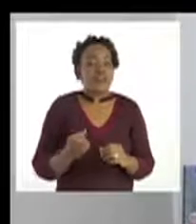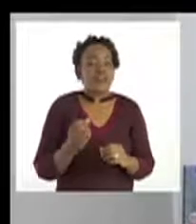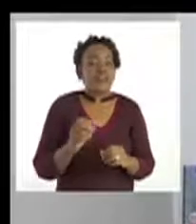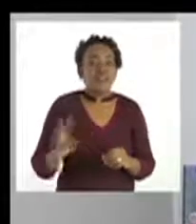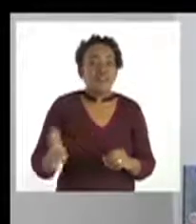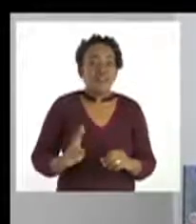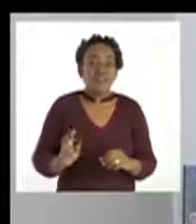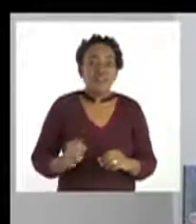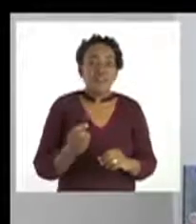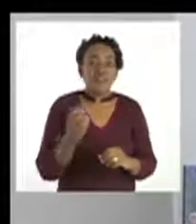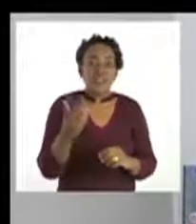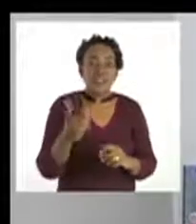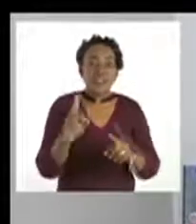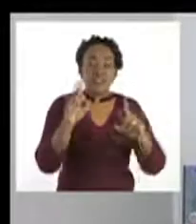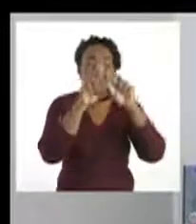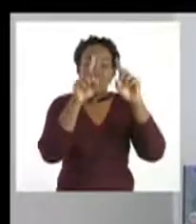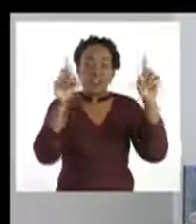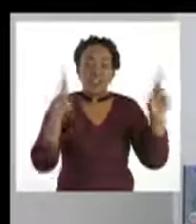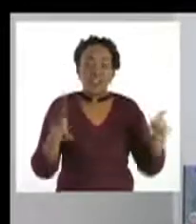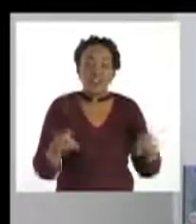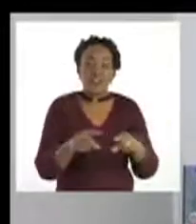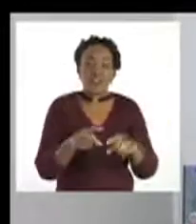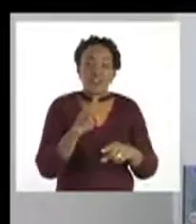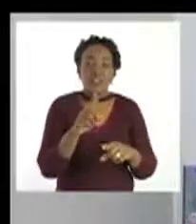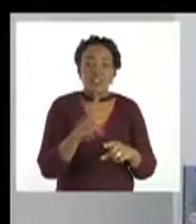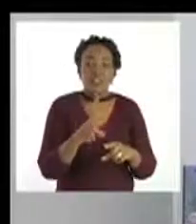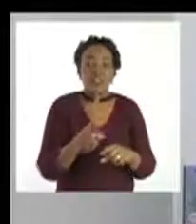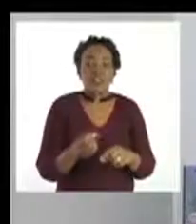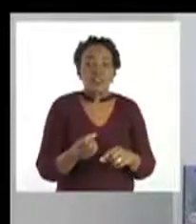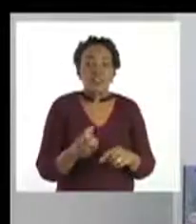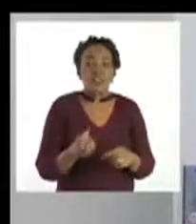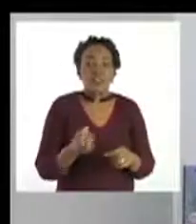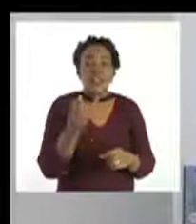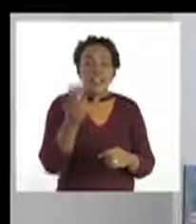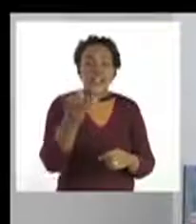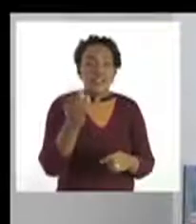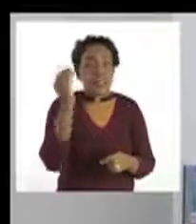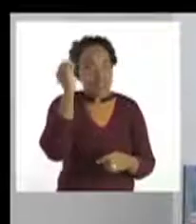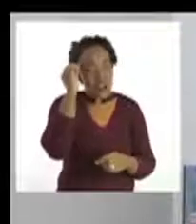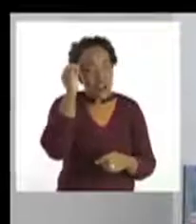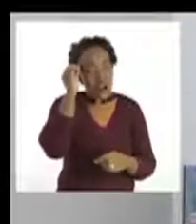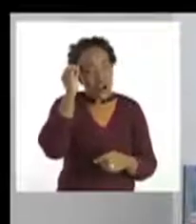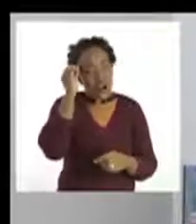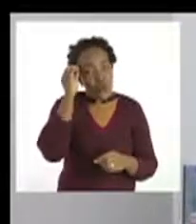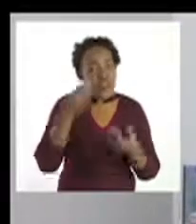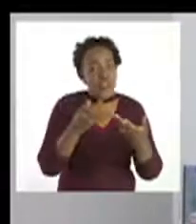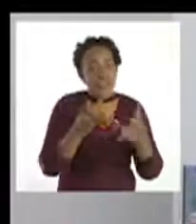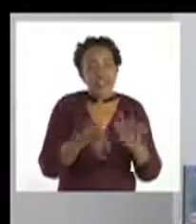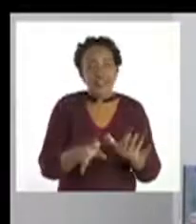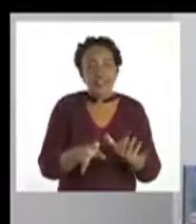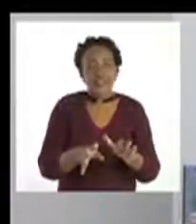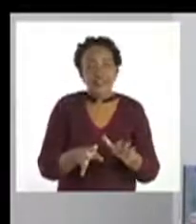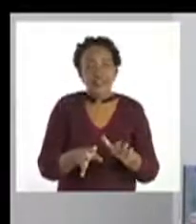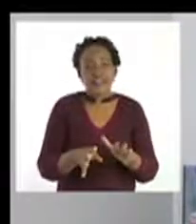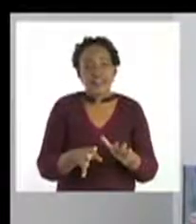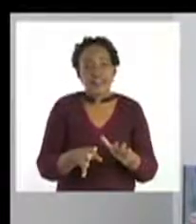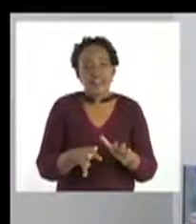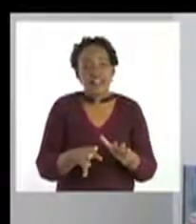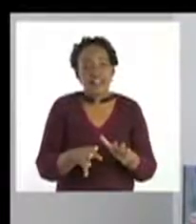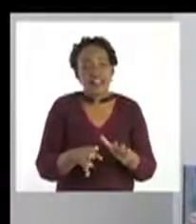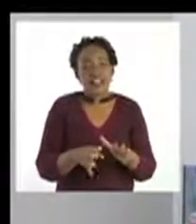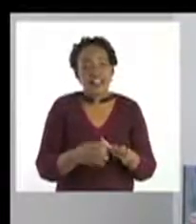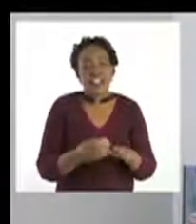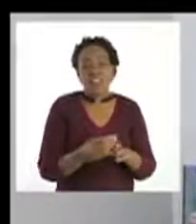you in that box. We have gives, know, starts, and all the